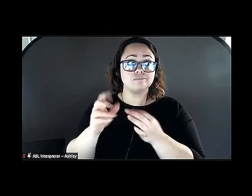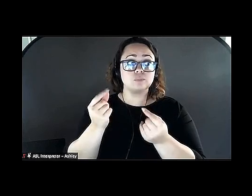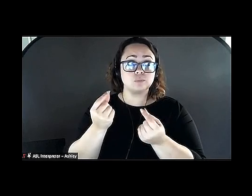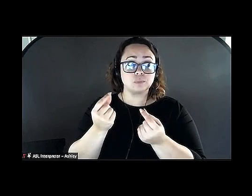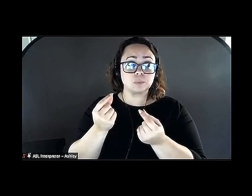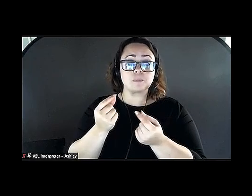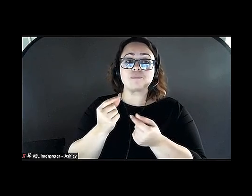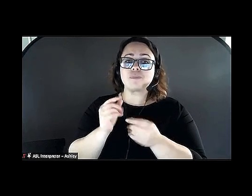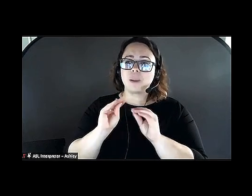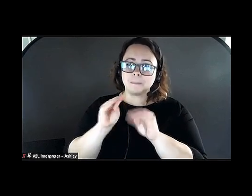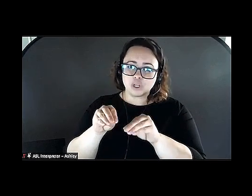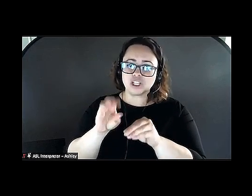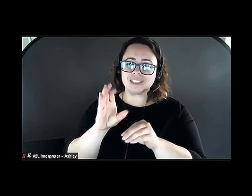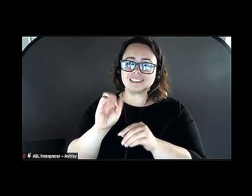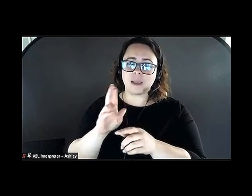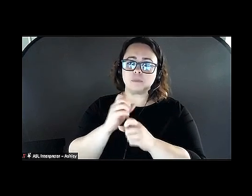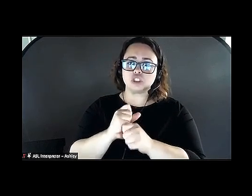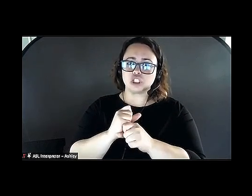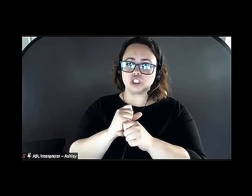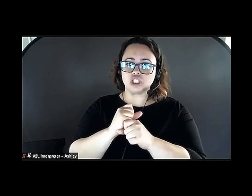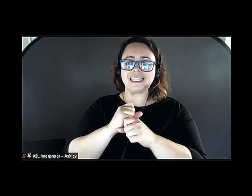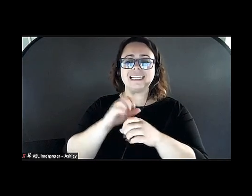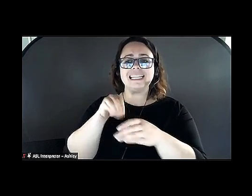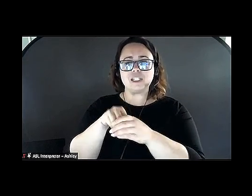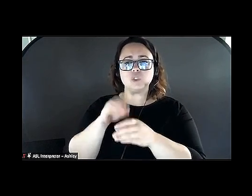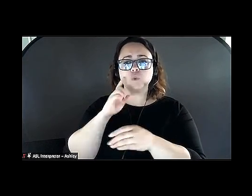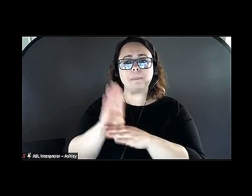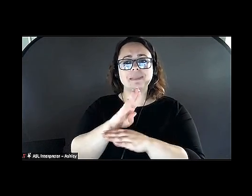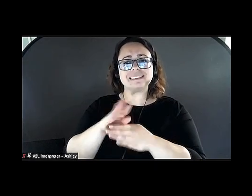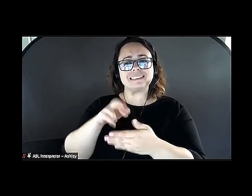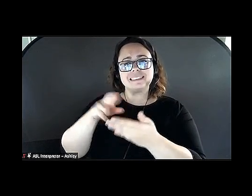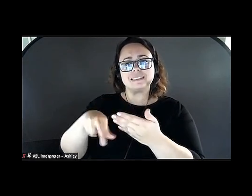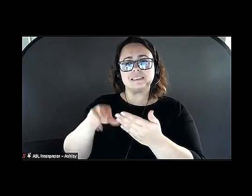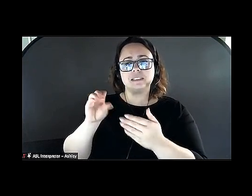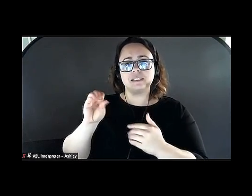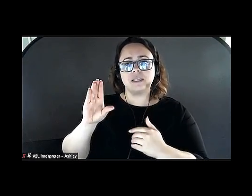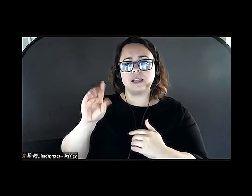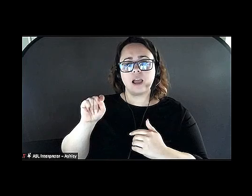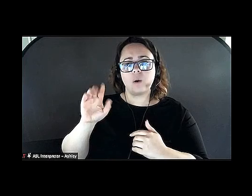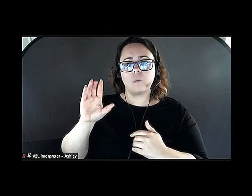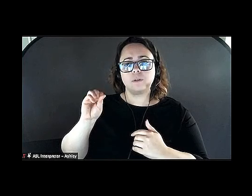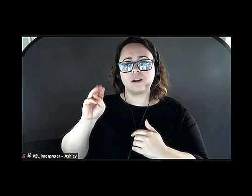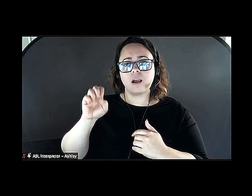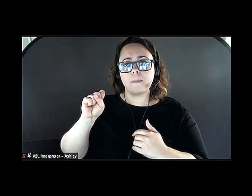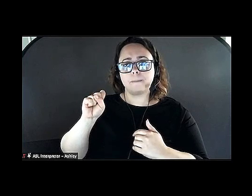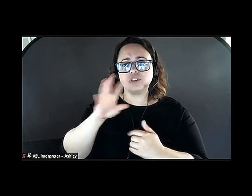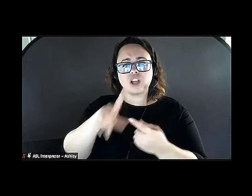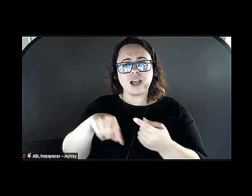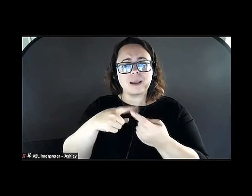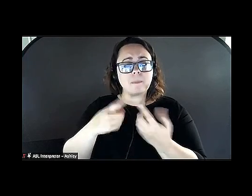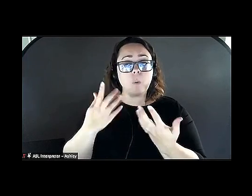cybersecurity into business outcome. Talk about what type of risk it will